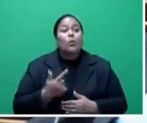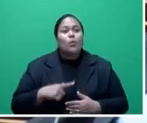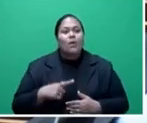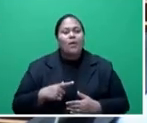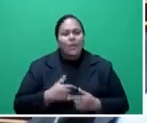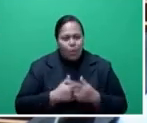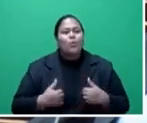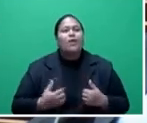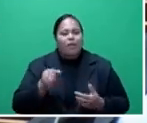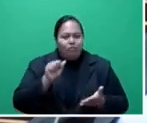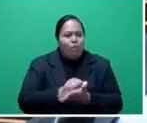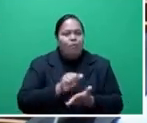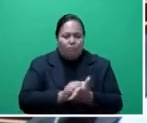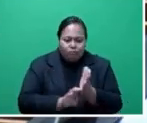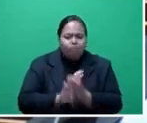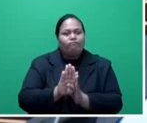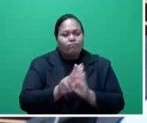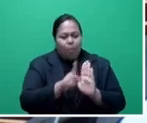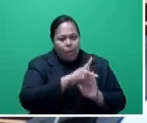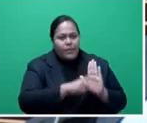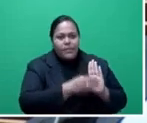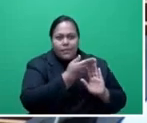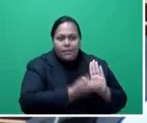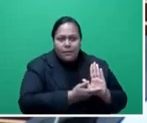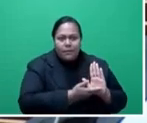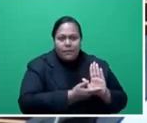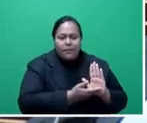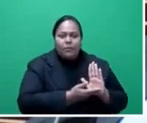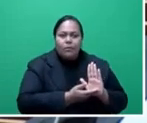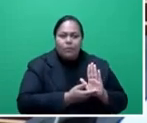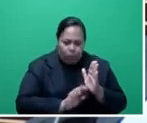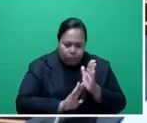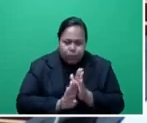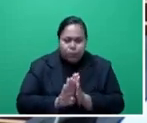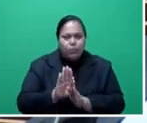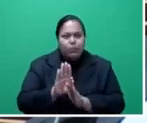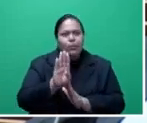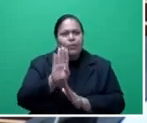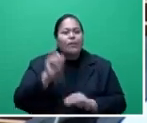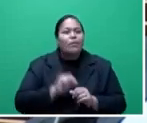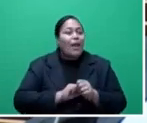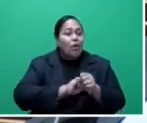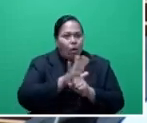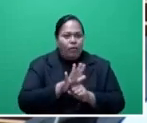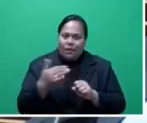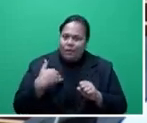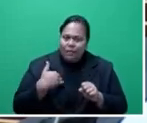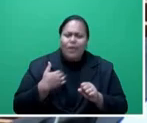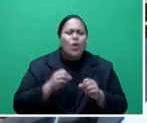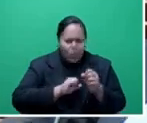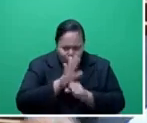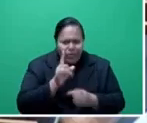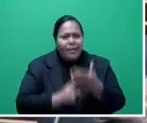got sound economic policies. We've had growth right up to the pandemic. And even during the